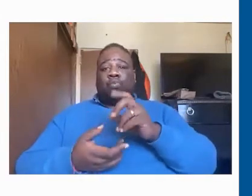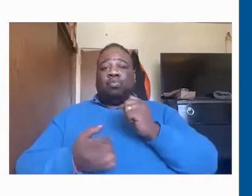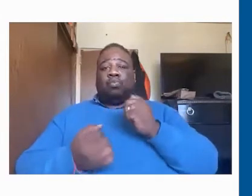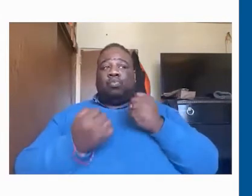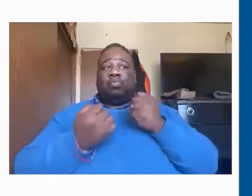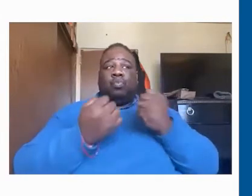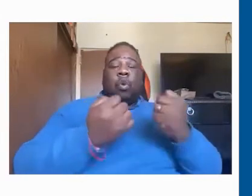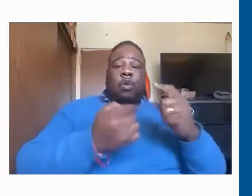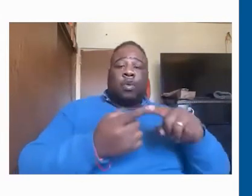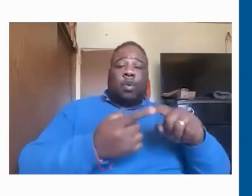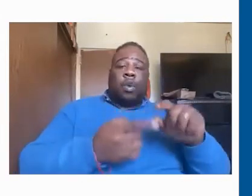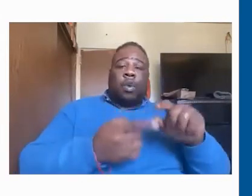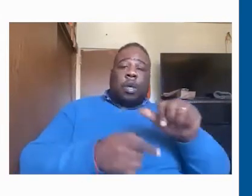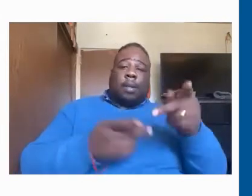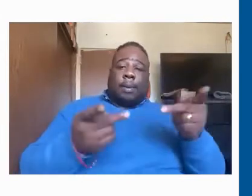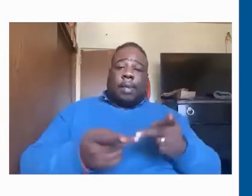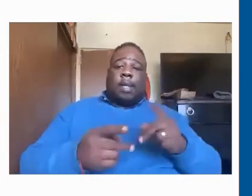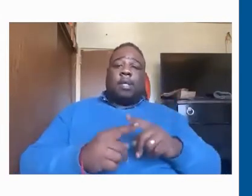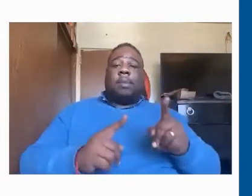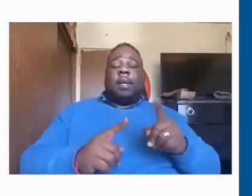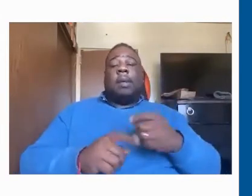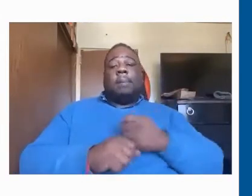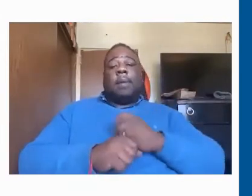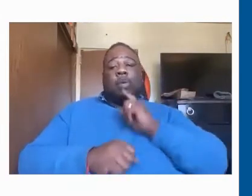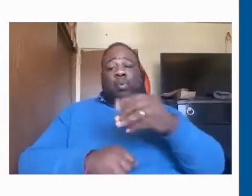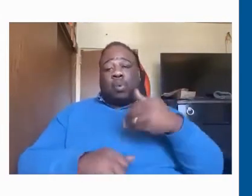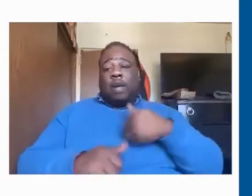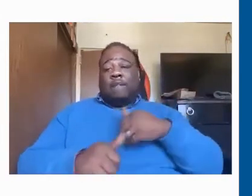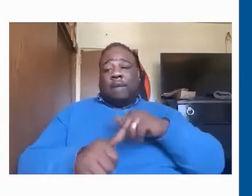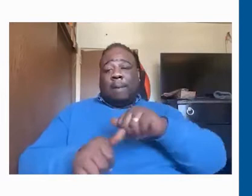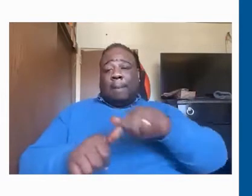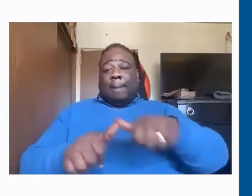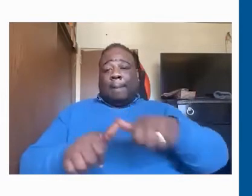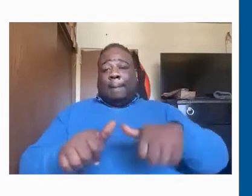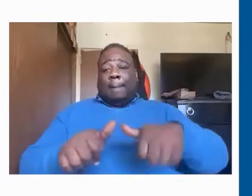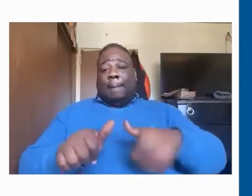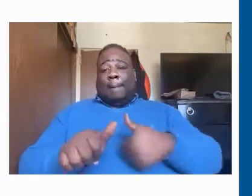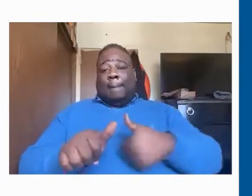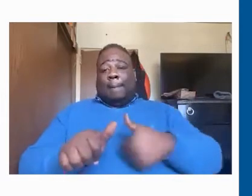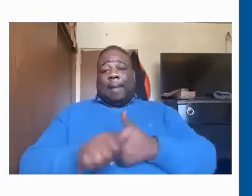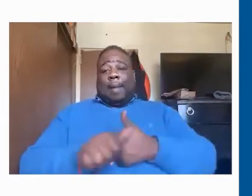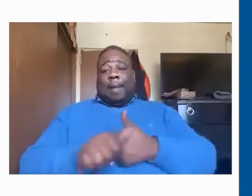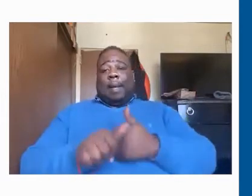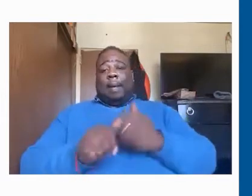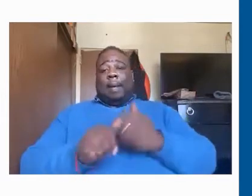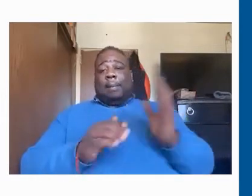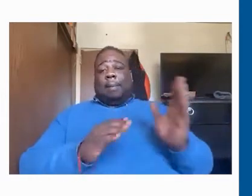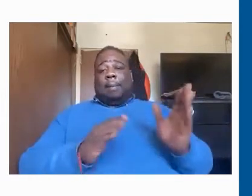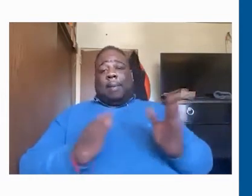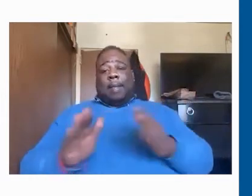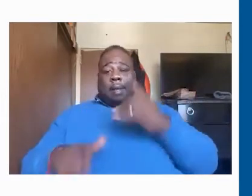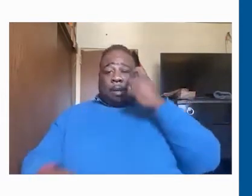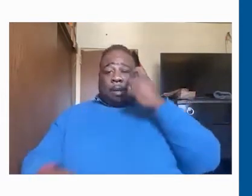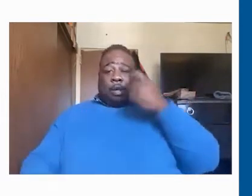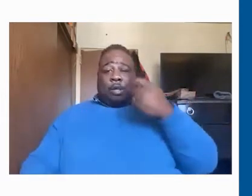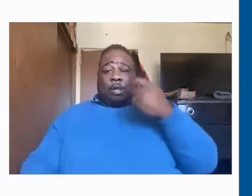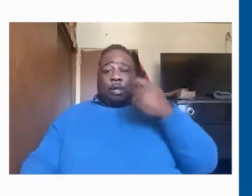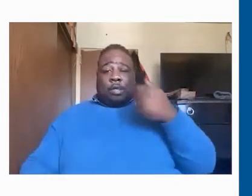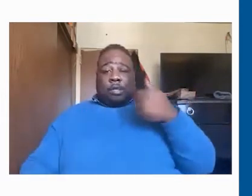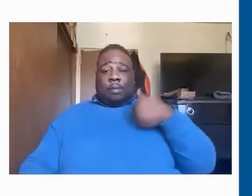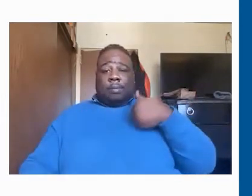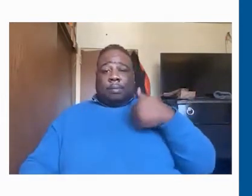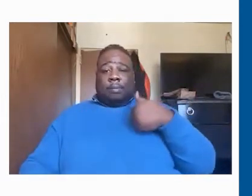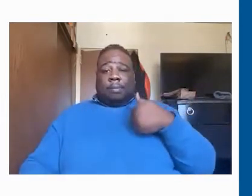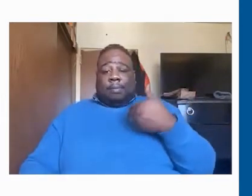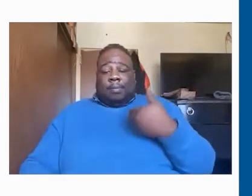important again, because I actually had an incident where I was scheduled to do a presentation in person. And at the time there was an emergency, there was